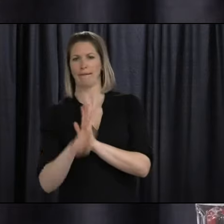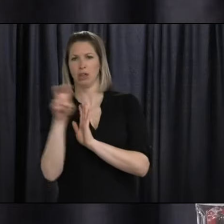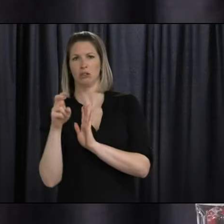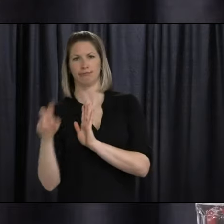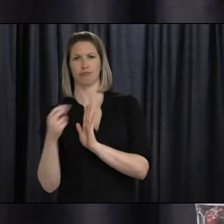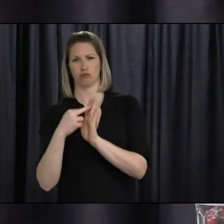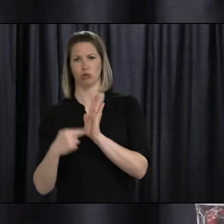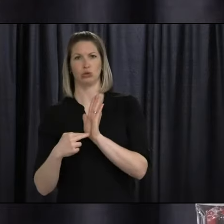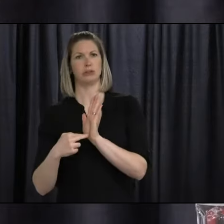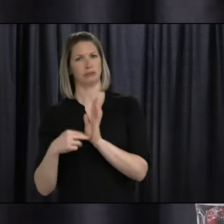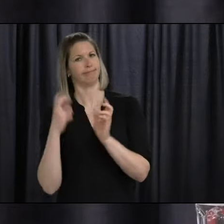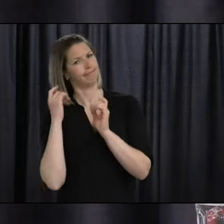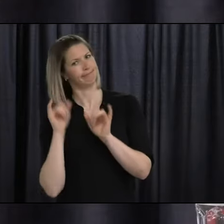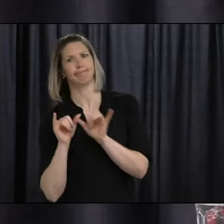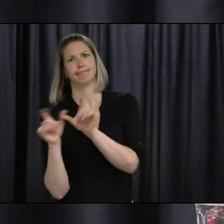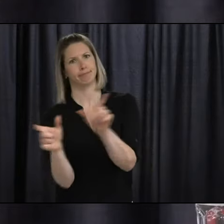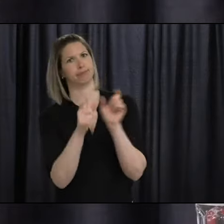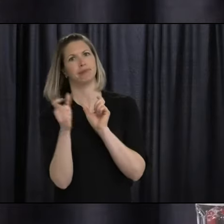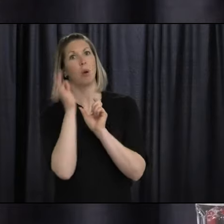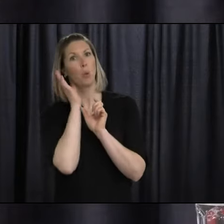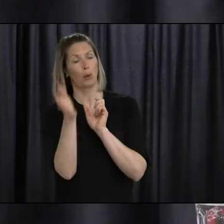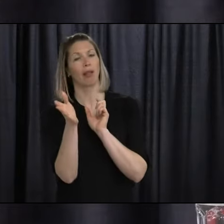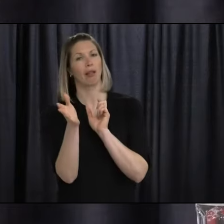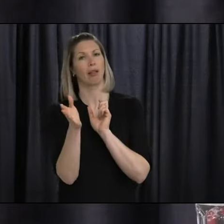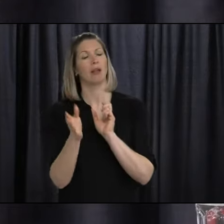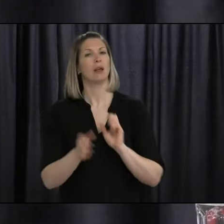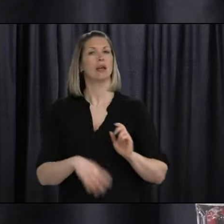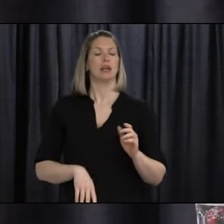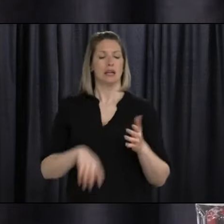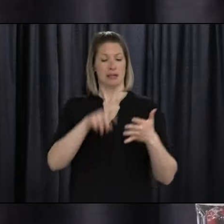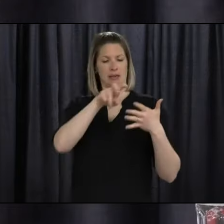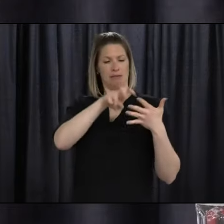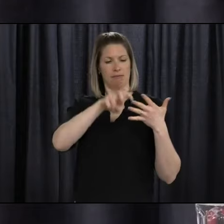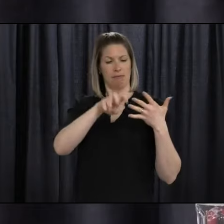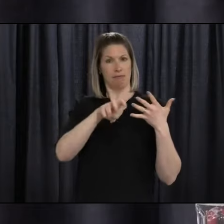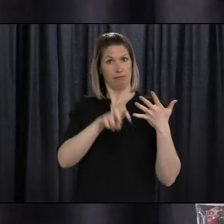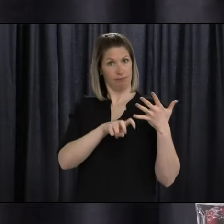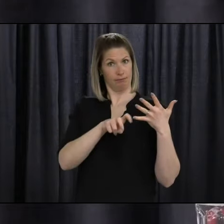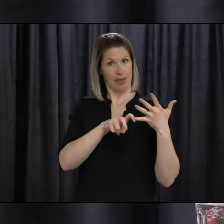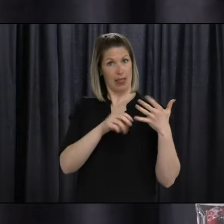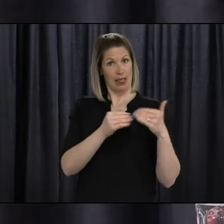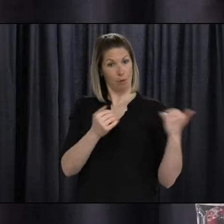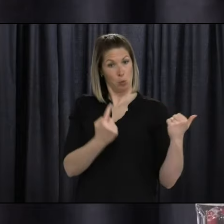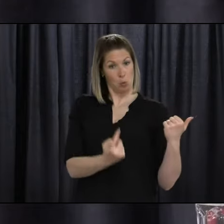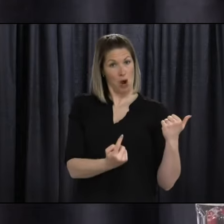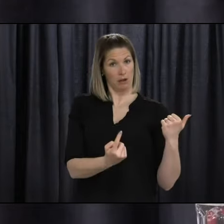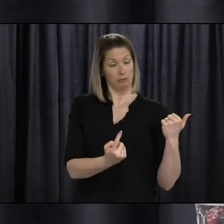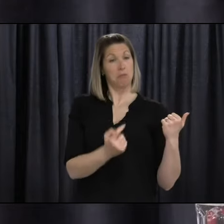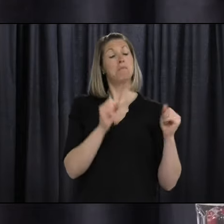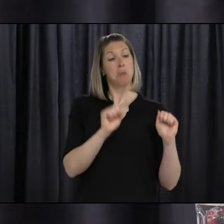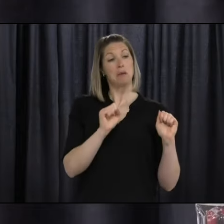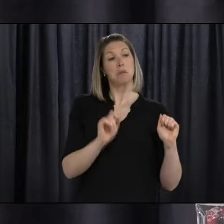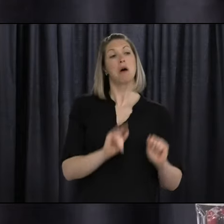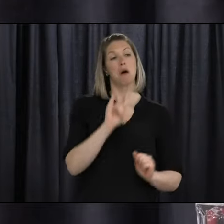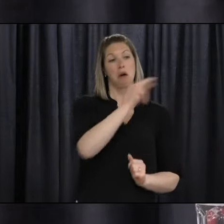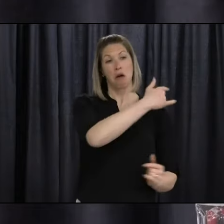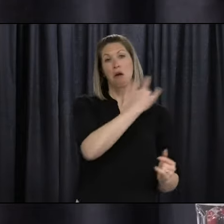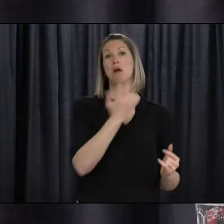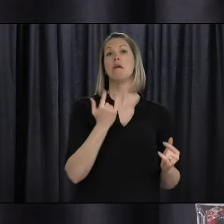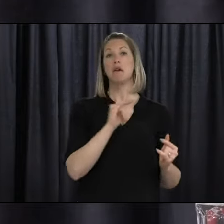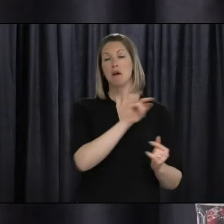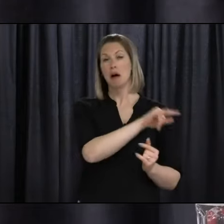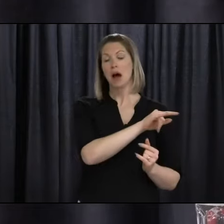commercial decisions. The airlines will make those based on load factors and passenger demand. And I think that's